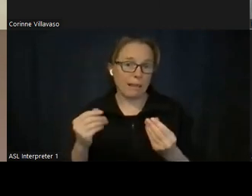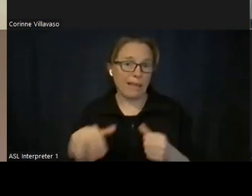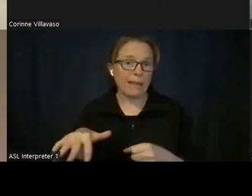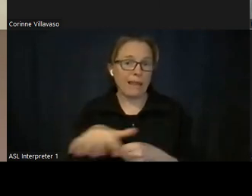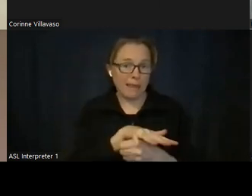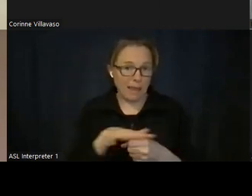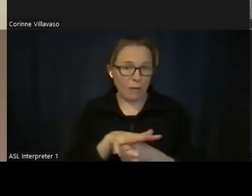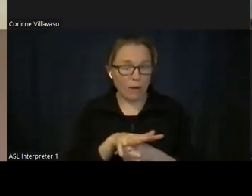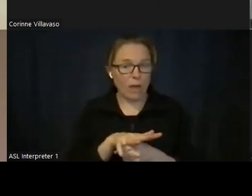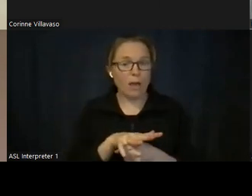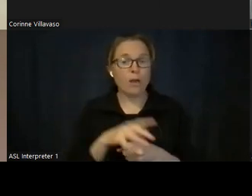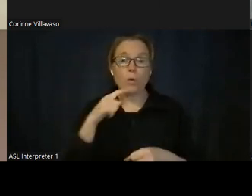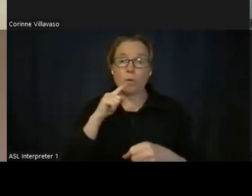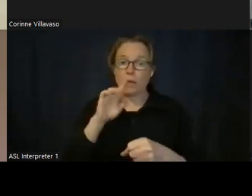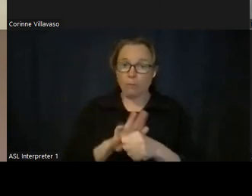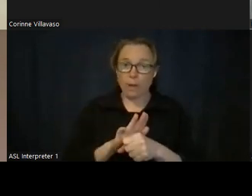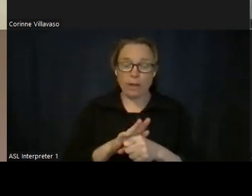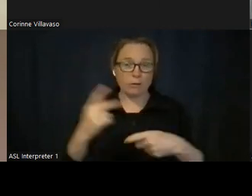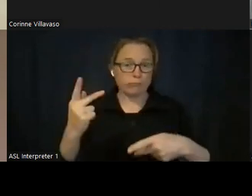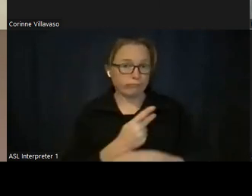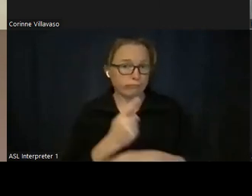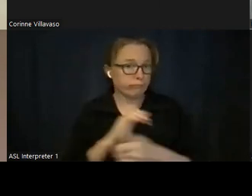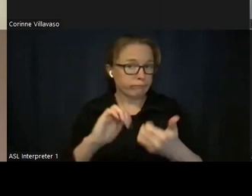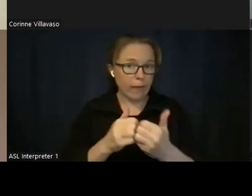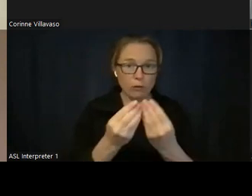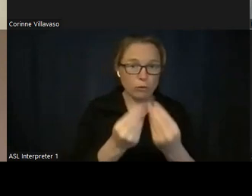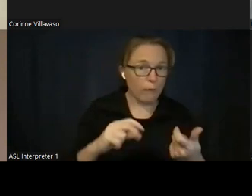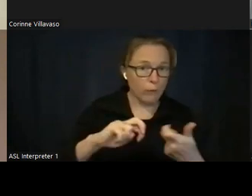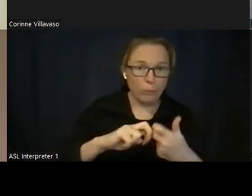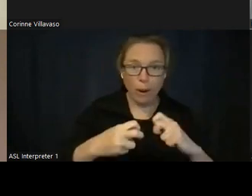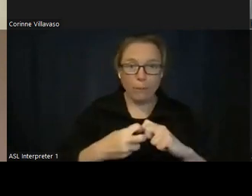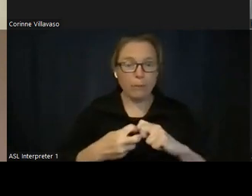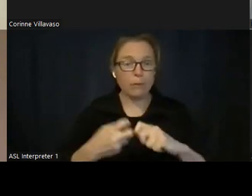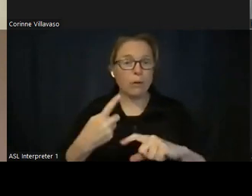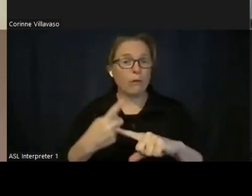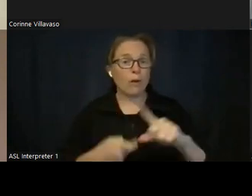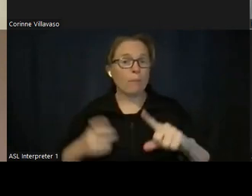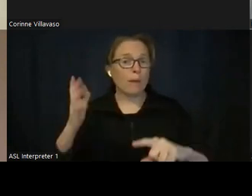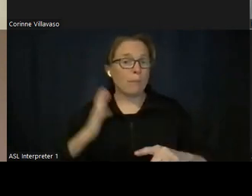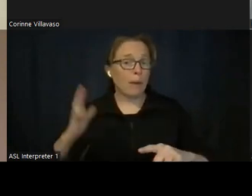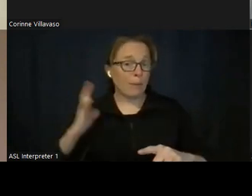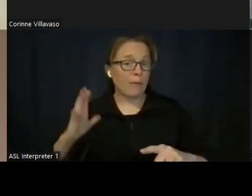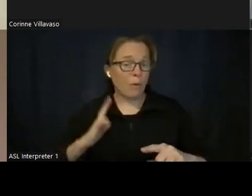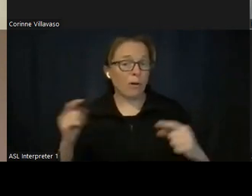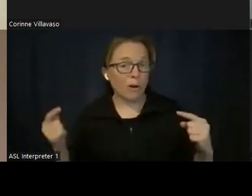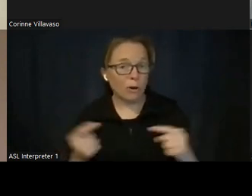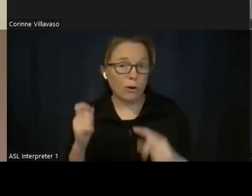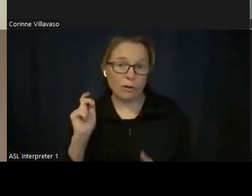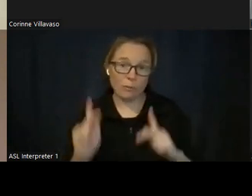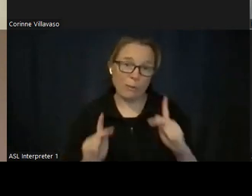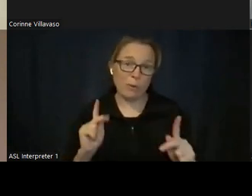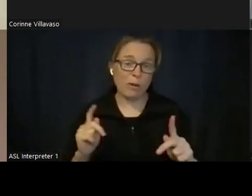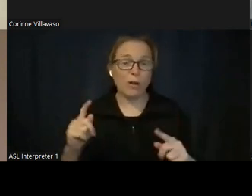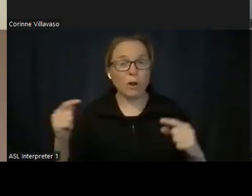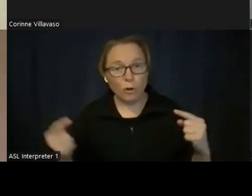seeking solutions that acknowledge the inequities of past socioeconomic policies and the harm done to people and our relationships to these lands